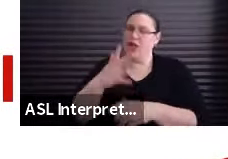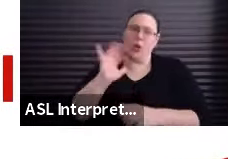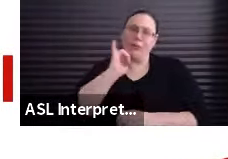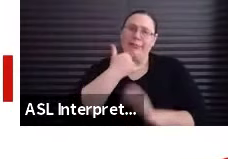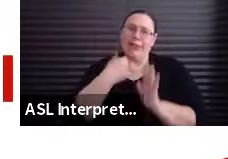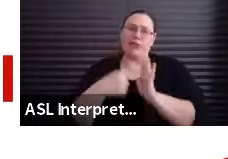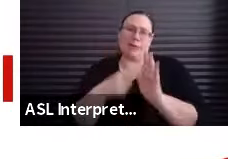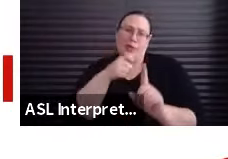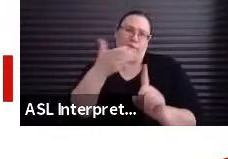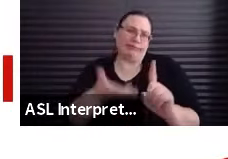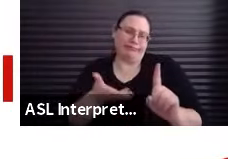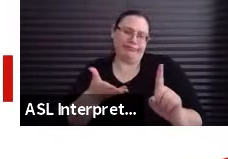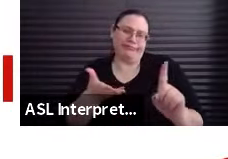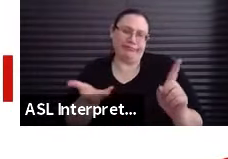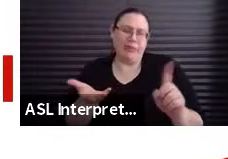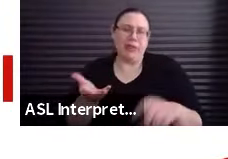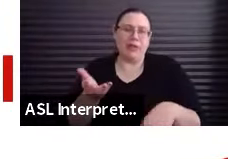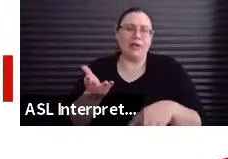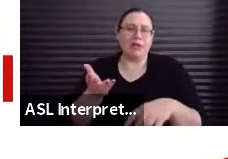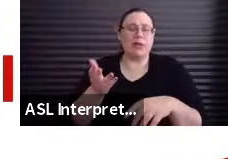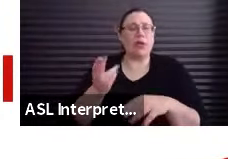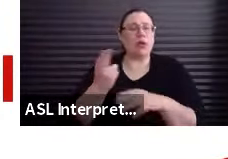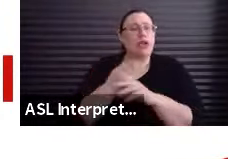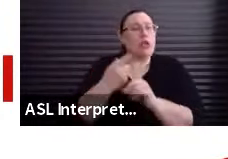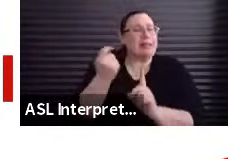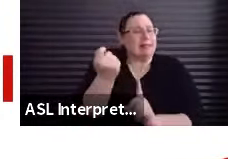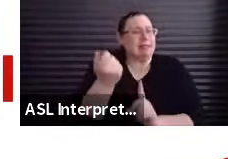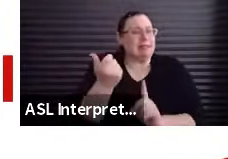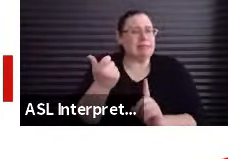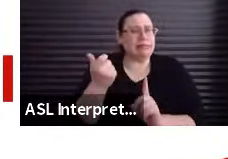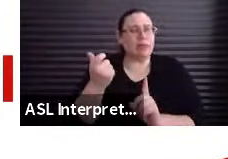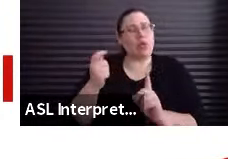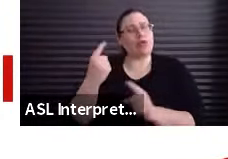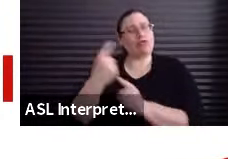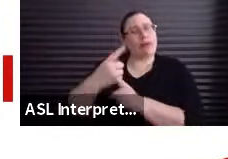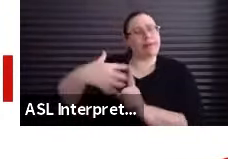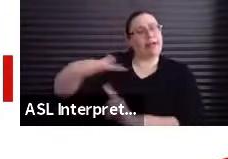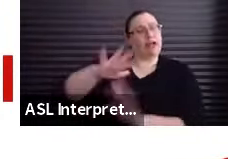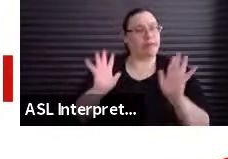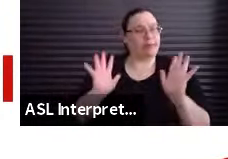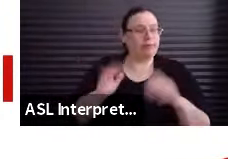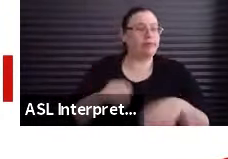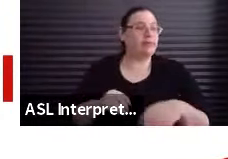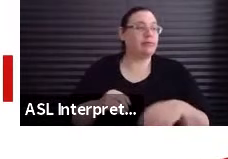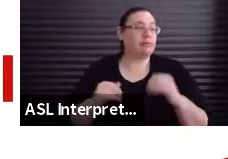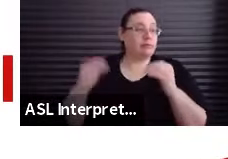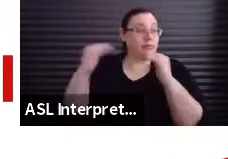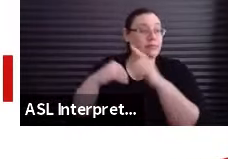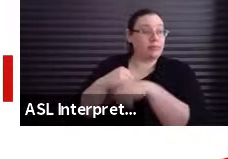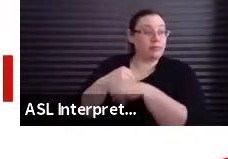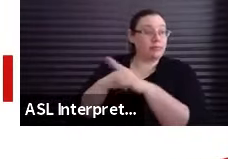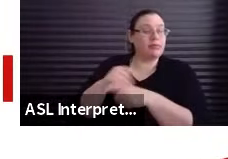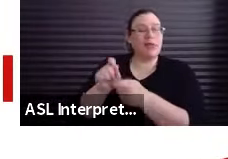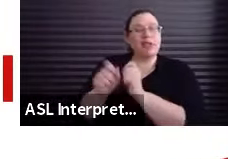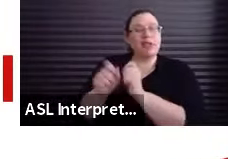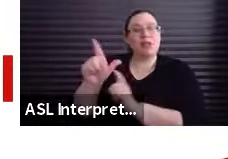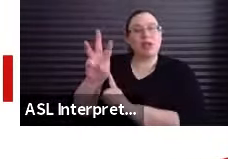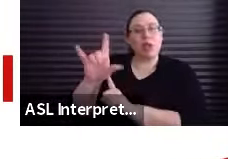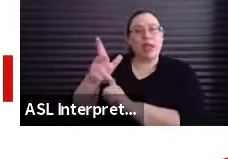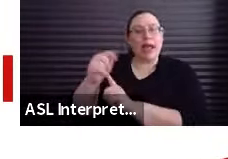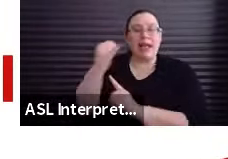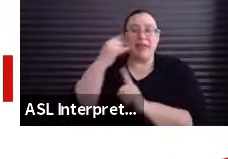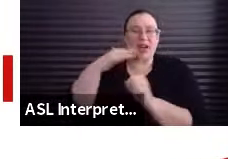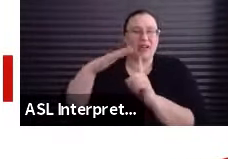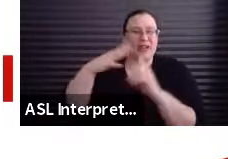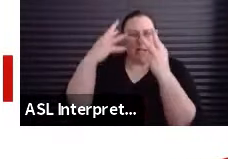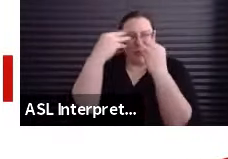yourselves. So I would use it sparingly or in the right context. And then below that, we can adjust for low light. So if you're in an environment that doesn't have a